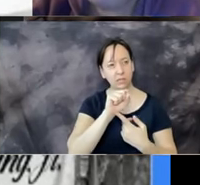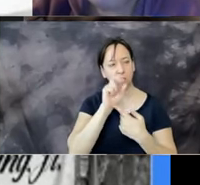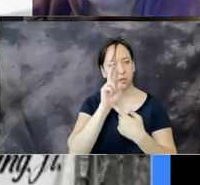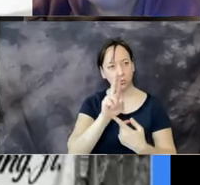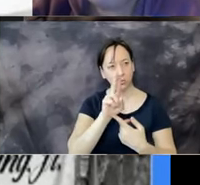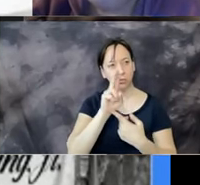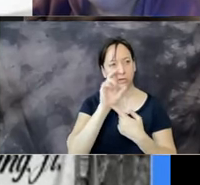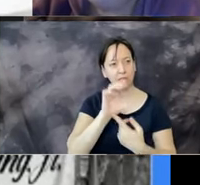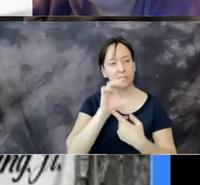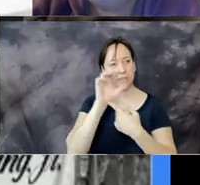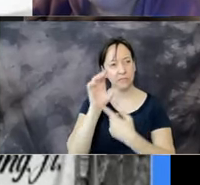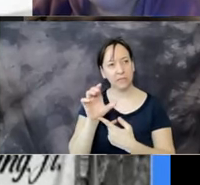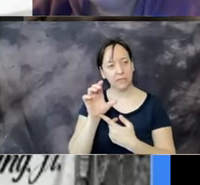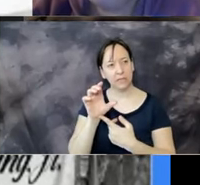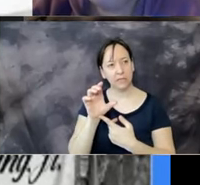U-S-U-C-C.